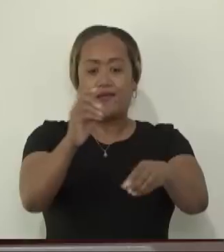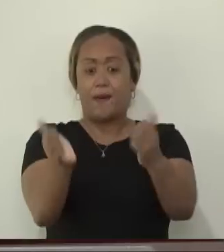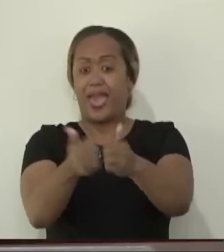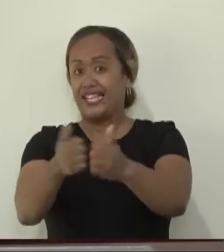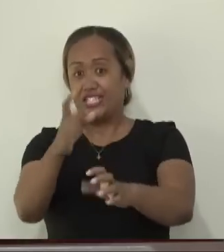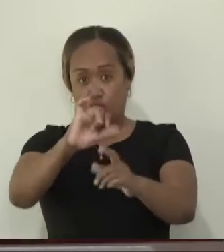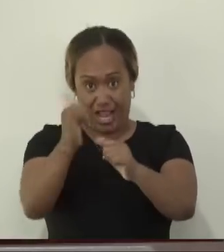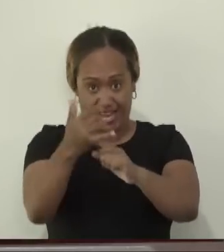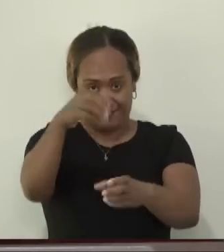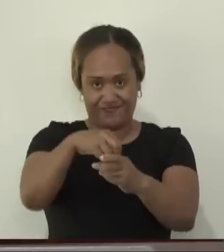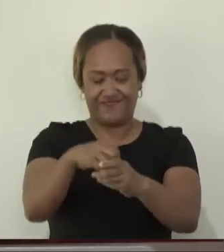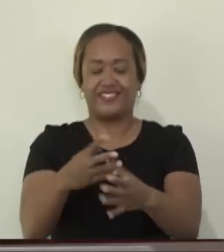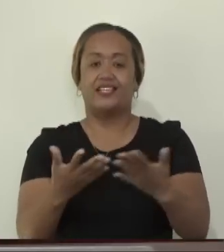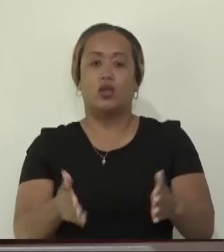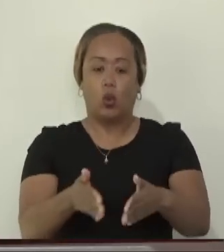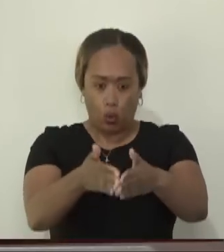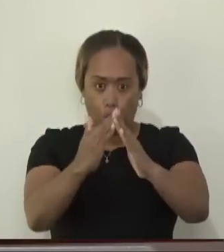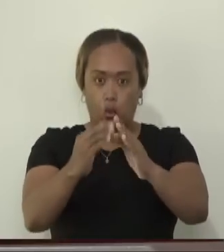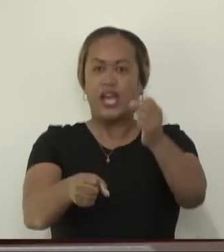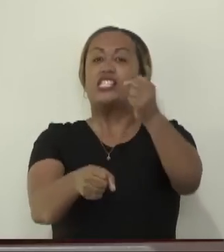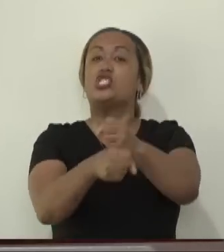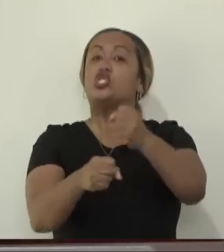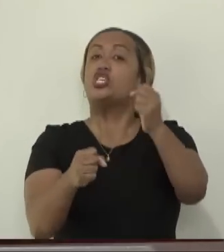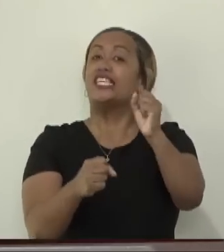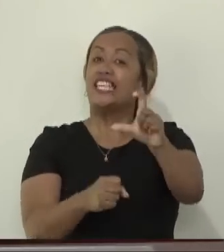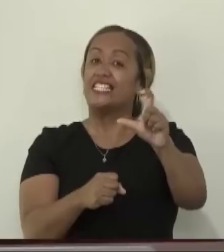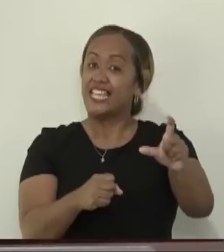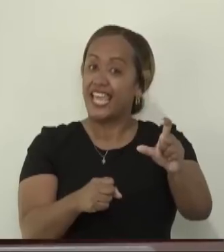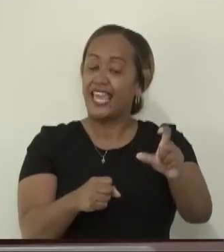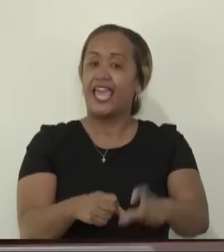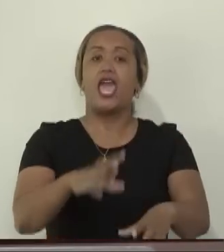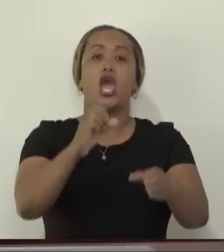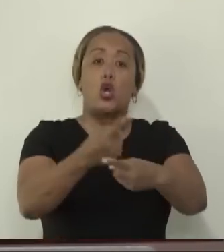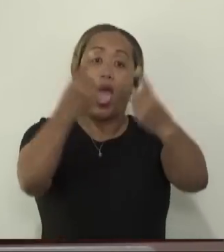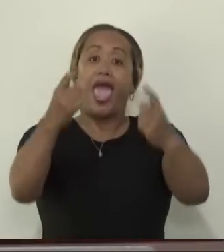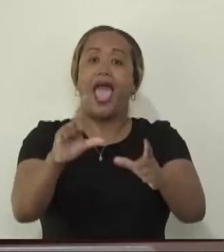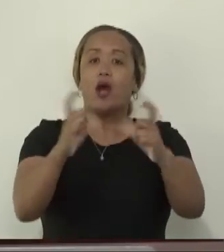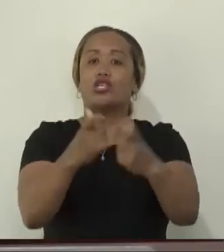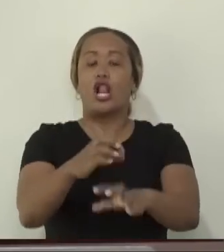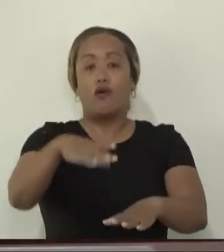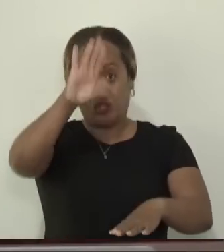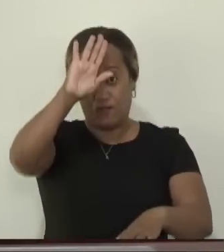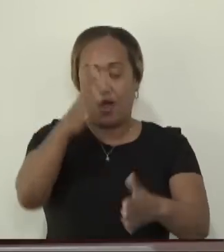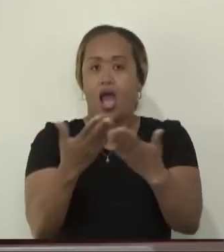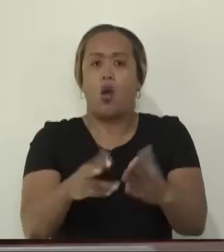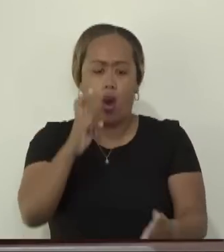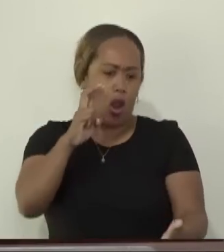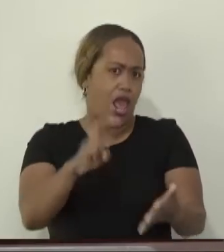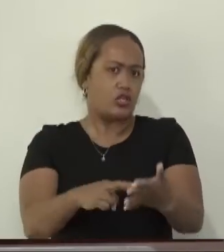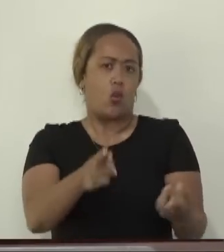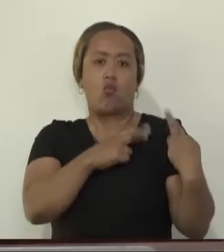Third, reinstatement of the Great Council of Chiefs in recognition of their role in nation